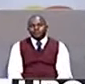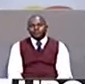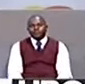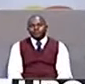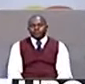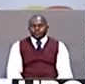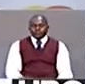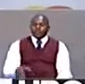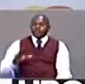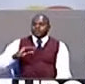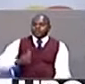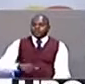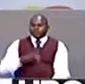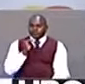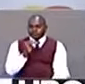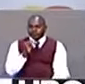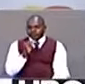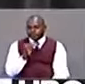Madam Speaker,